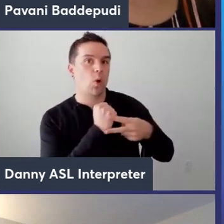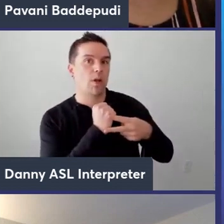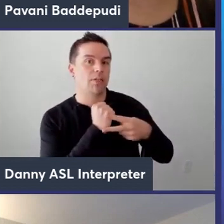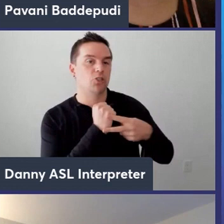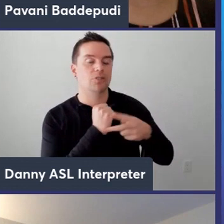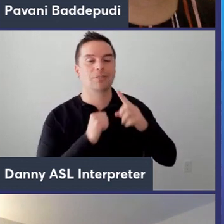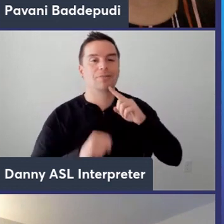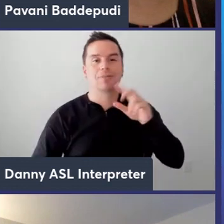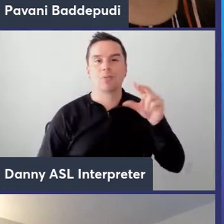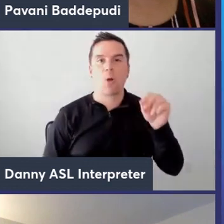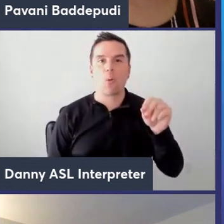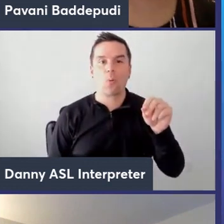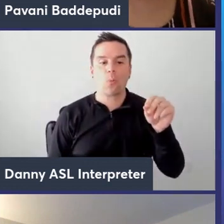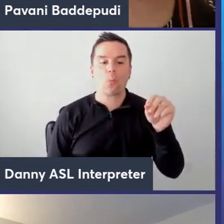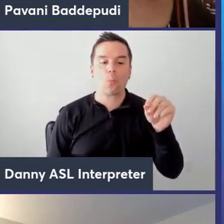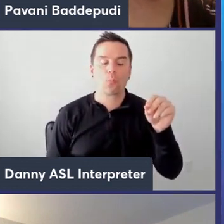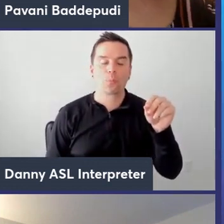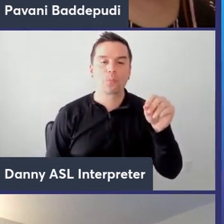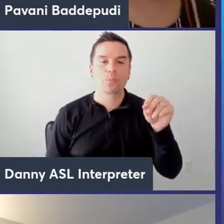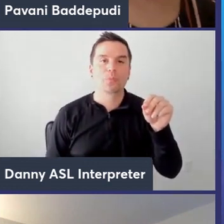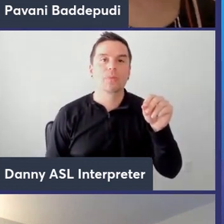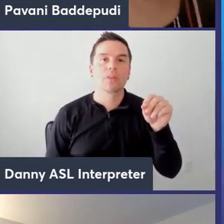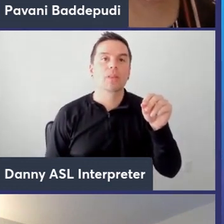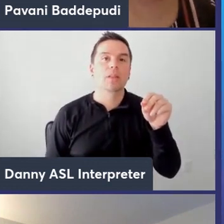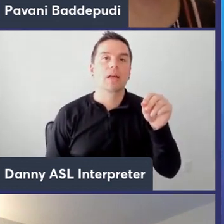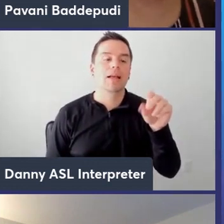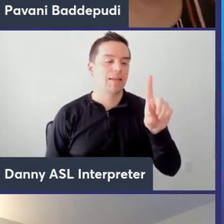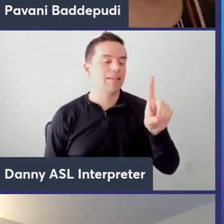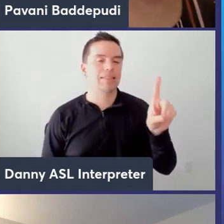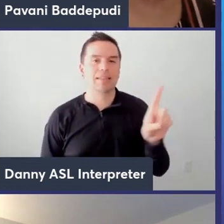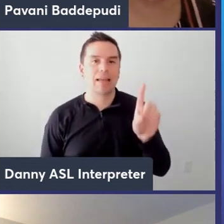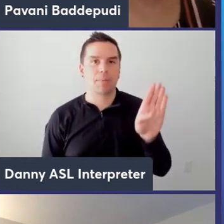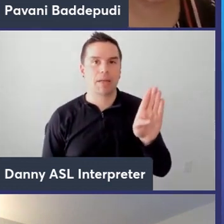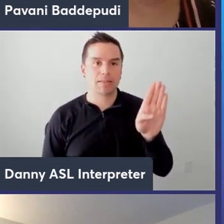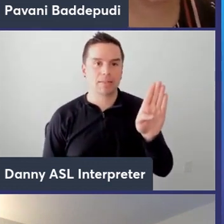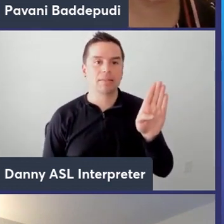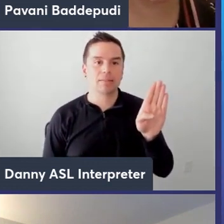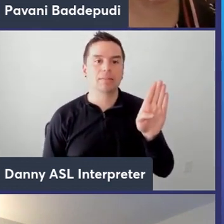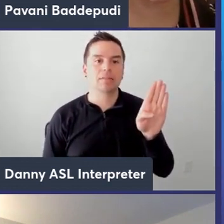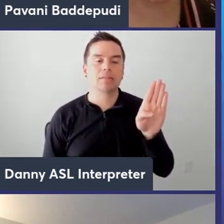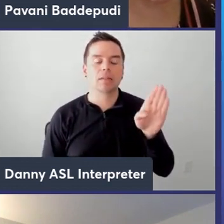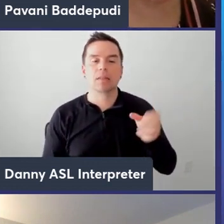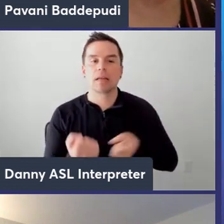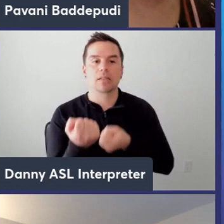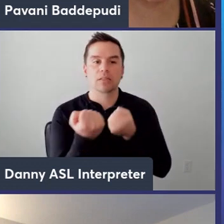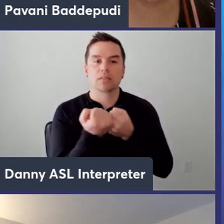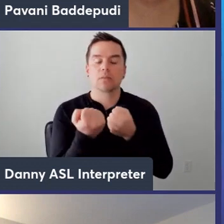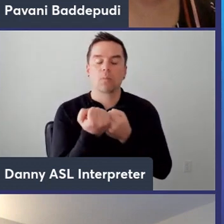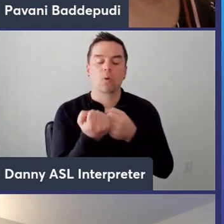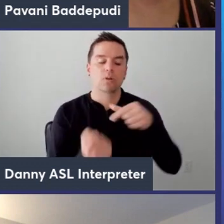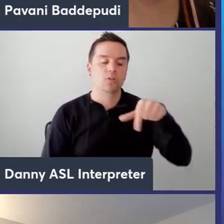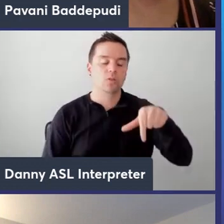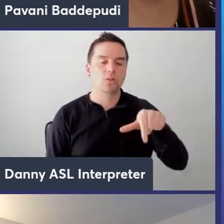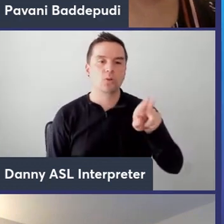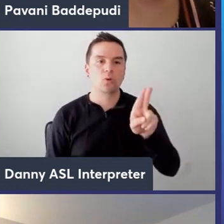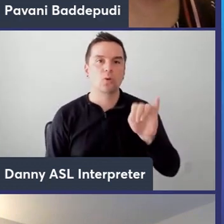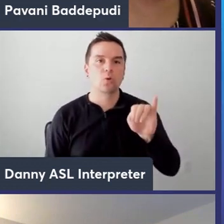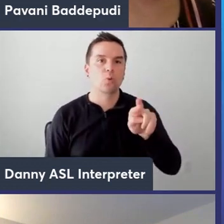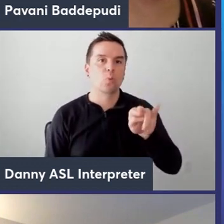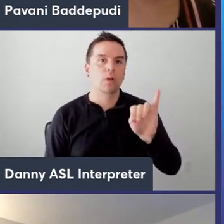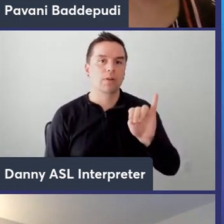That it's not. It's a database that supports querying functions against it,